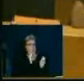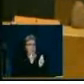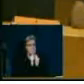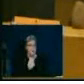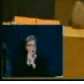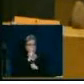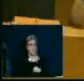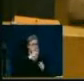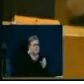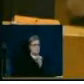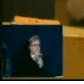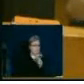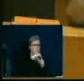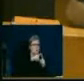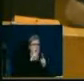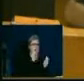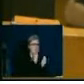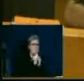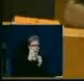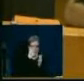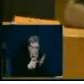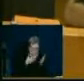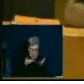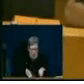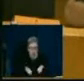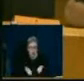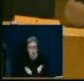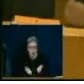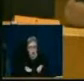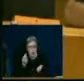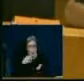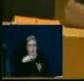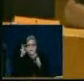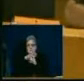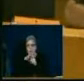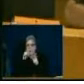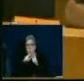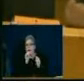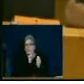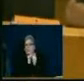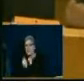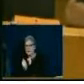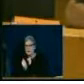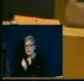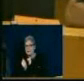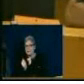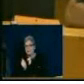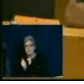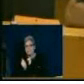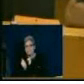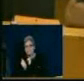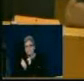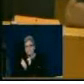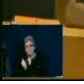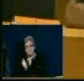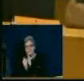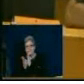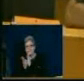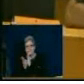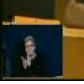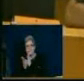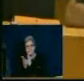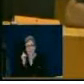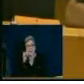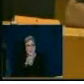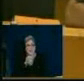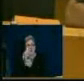we voting to pass what's written here, or are we voting to pass the feature that the